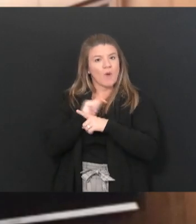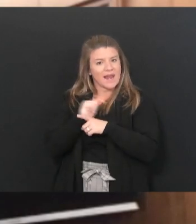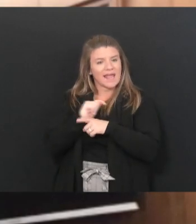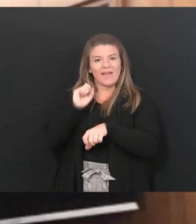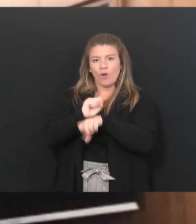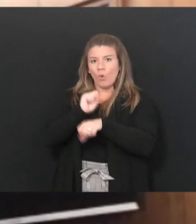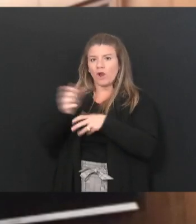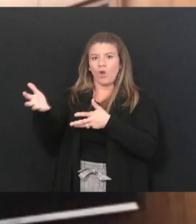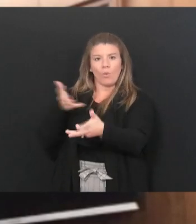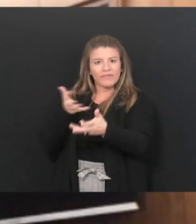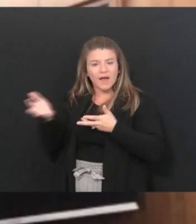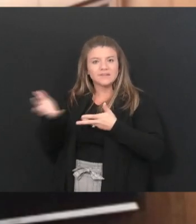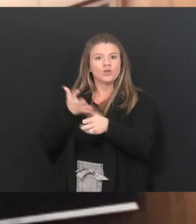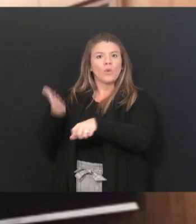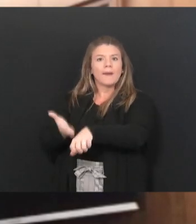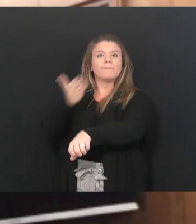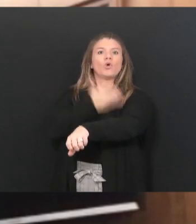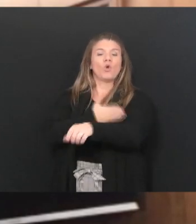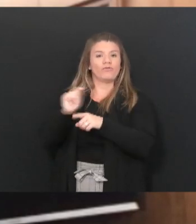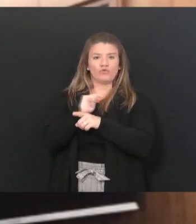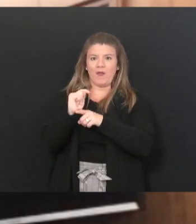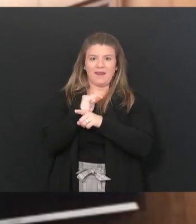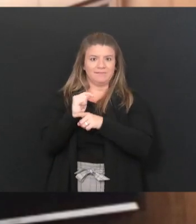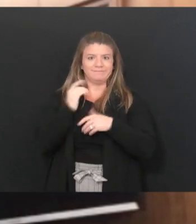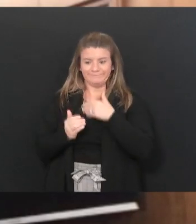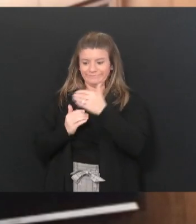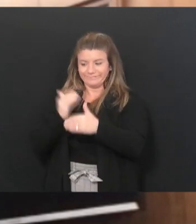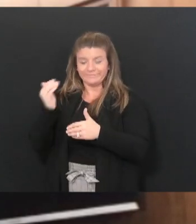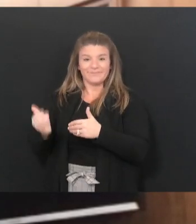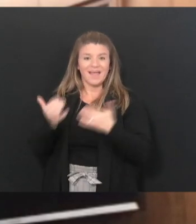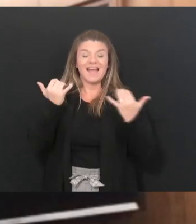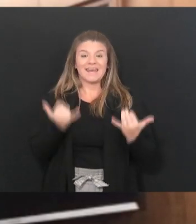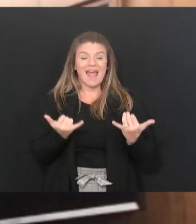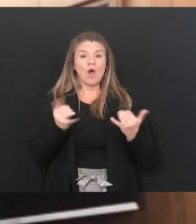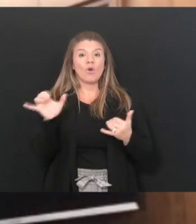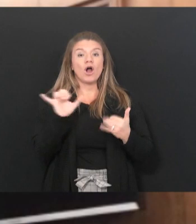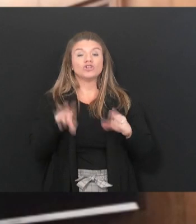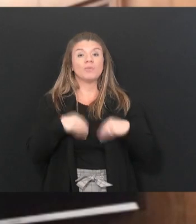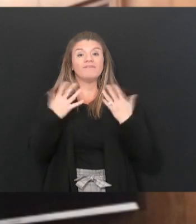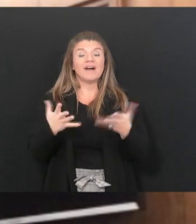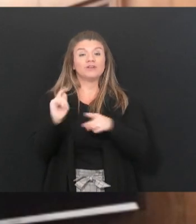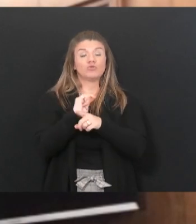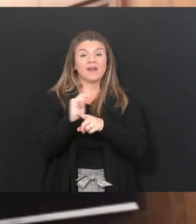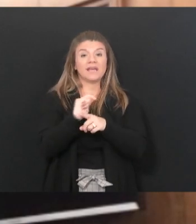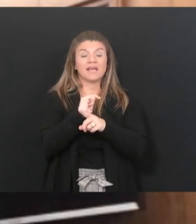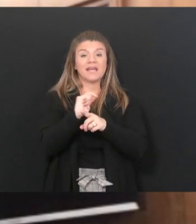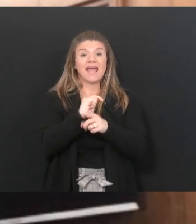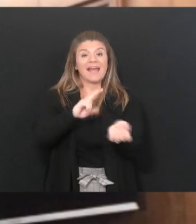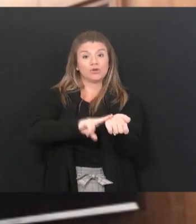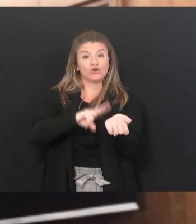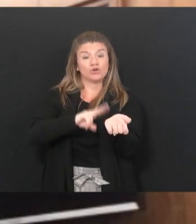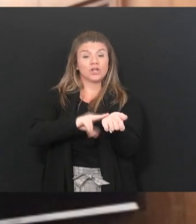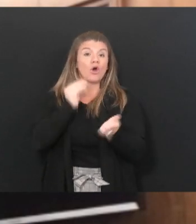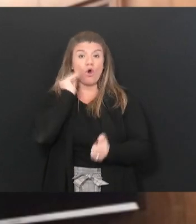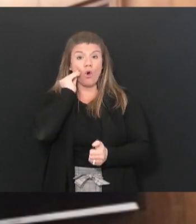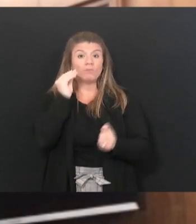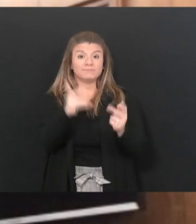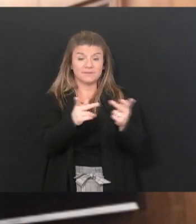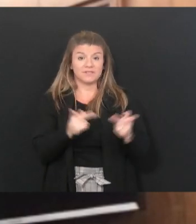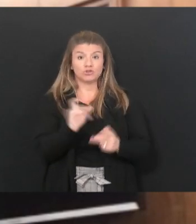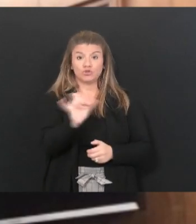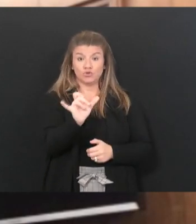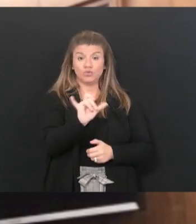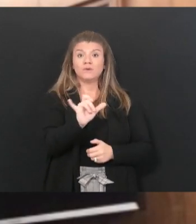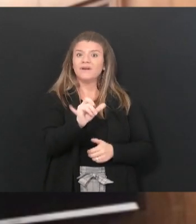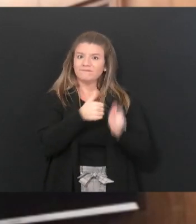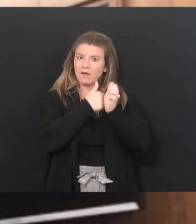with us to improve the training over time. We are also in the process of providing training at the nursing home facilities at the direction